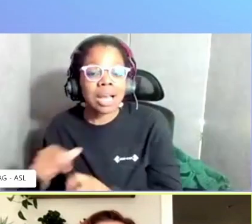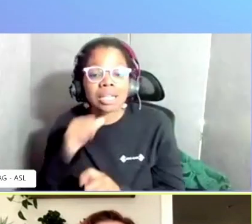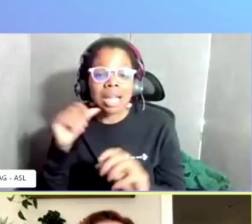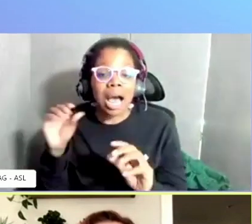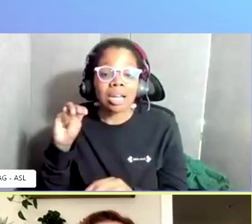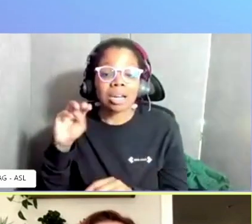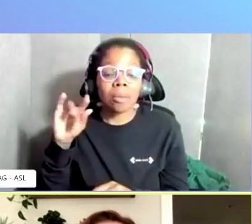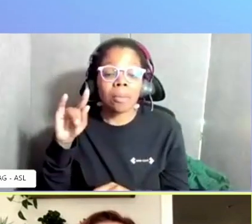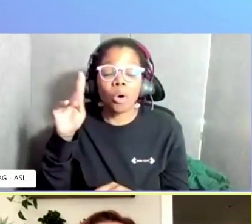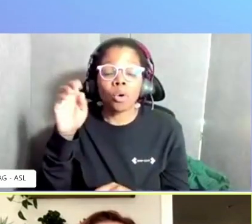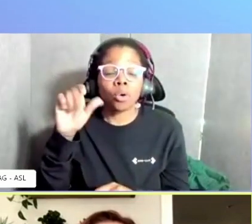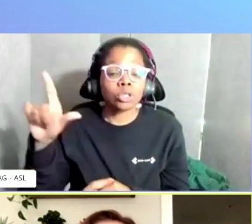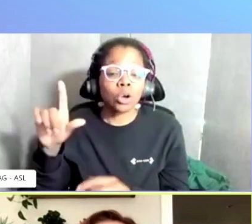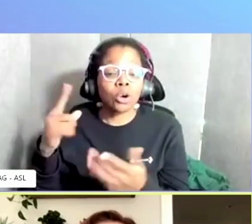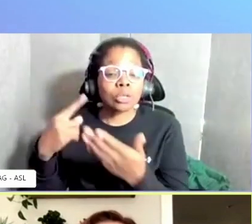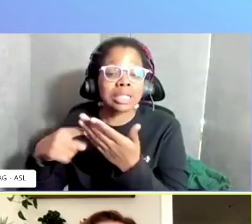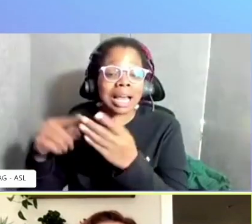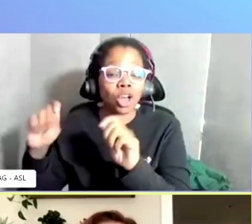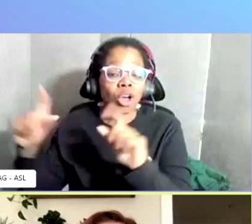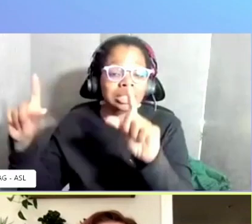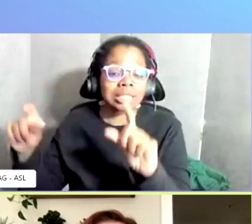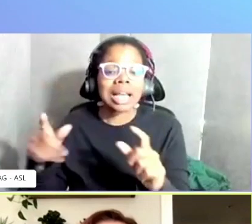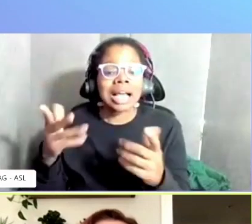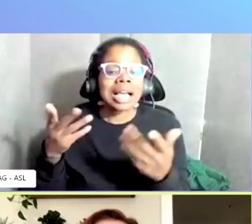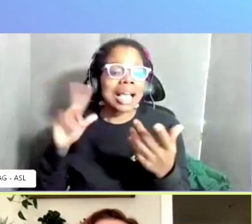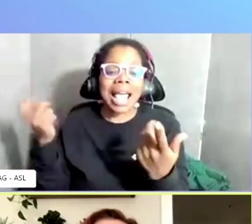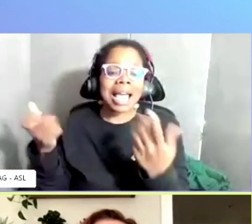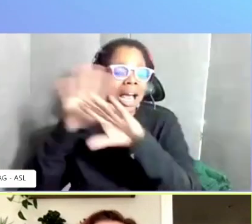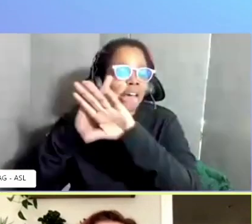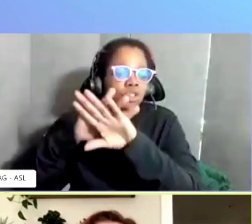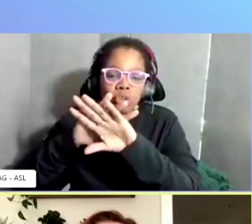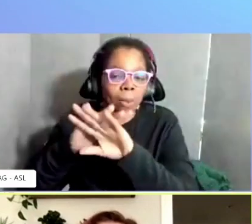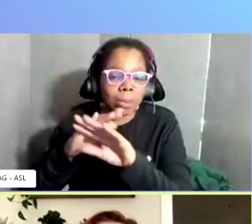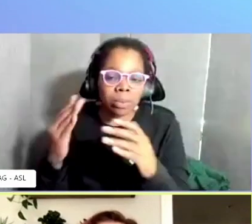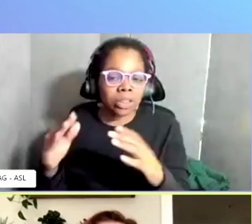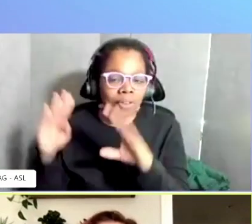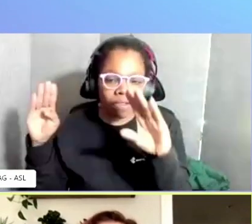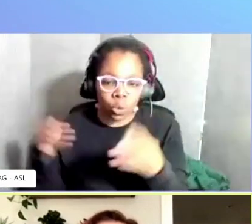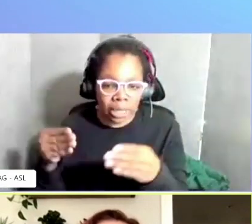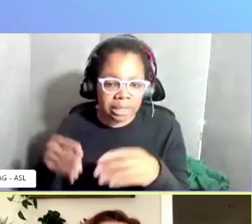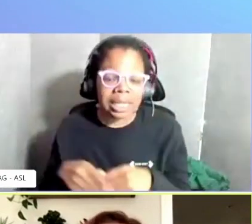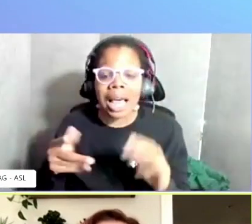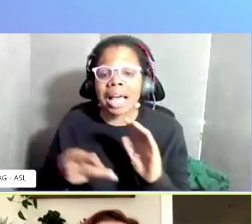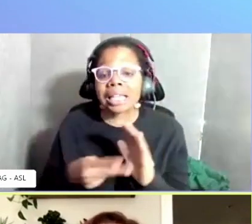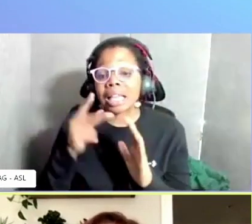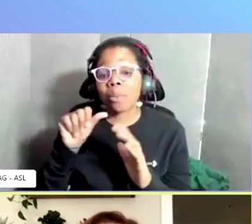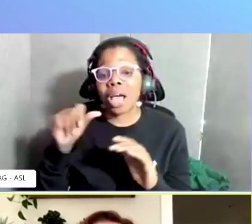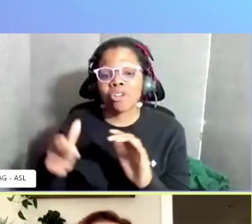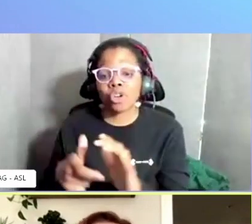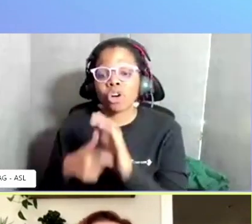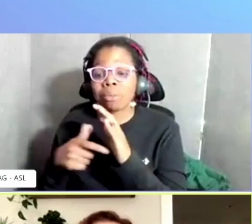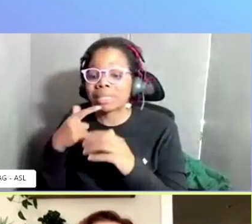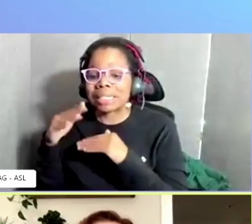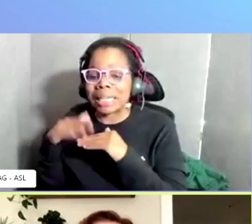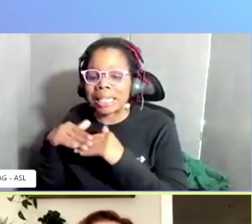up part of the page that has keyboard focus. The AA requirement says that at least part of